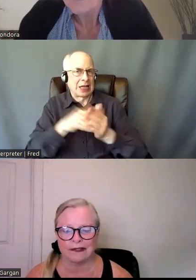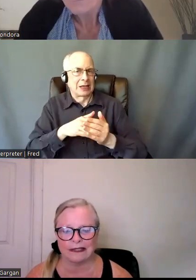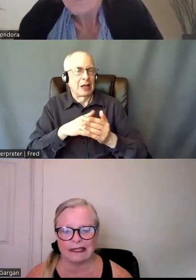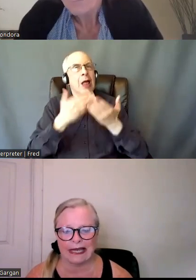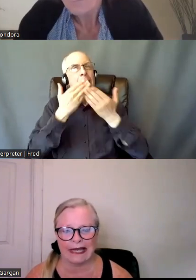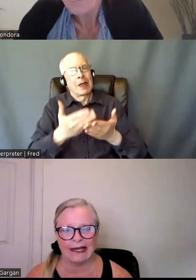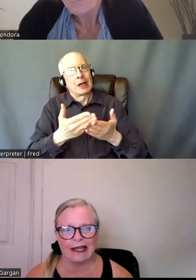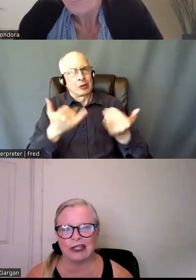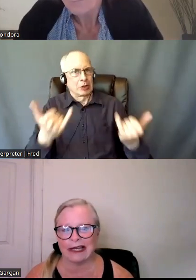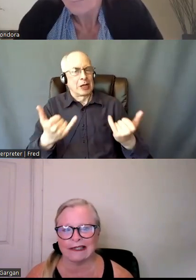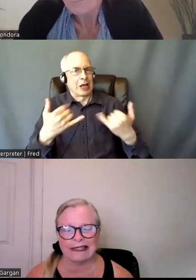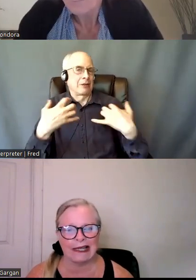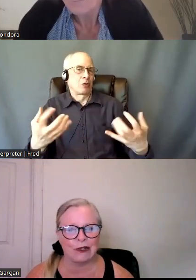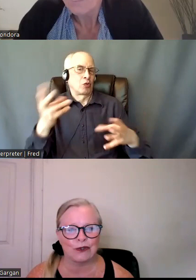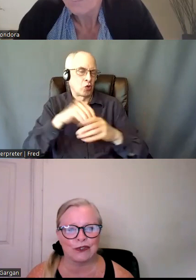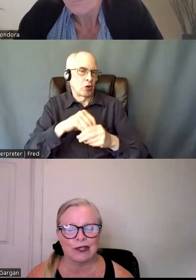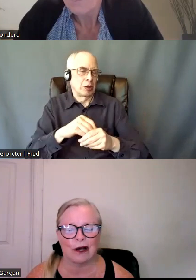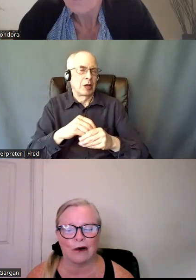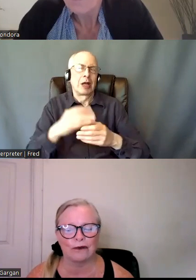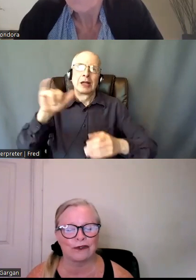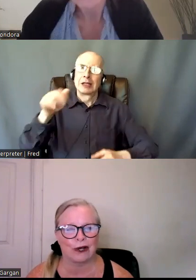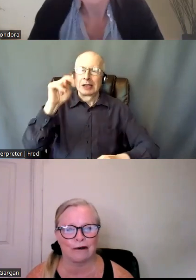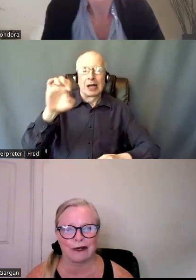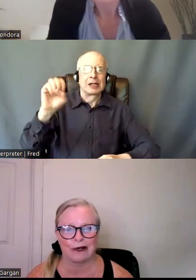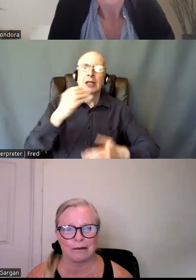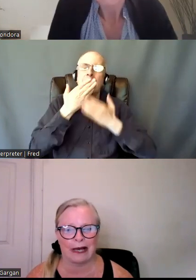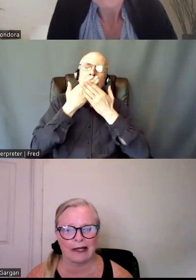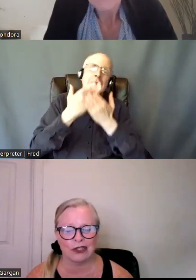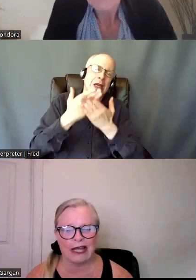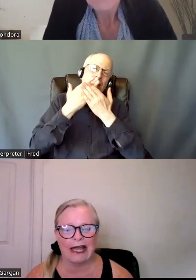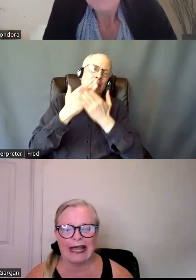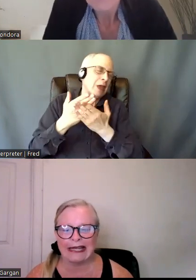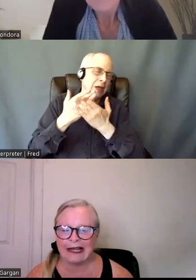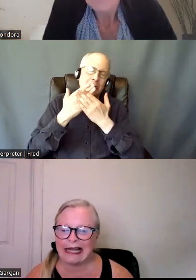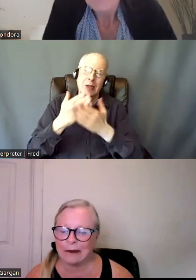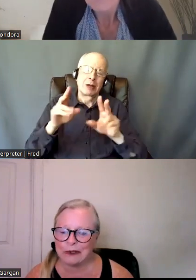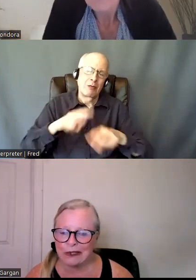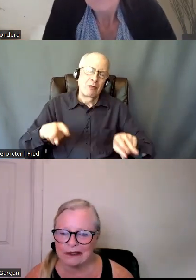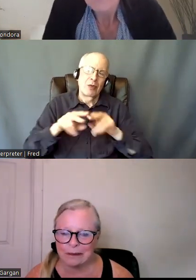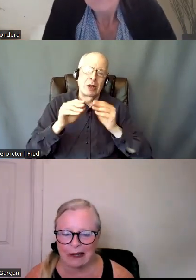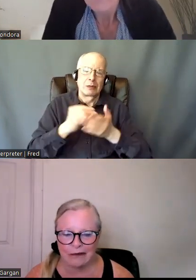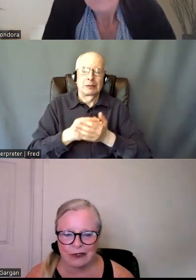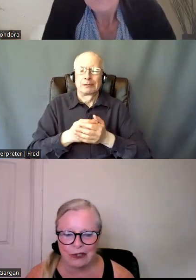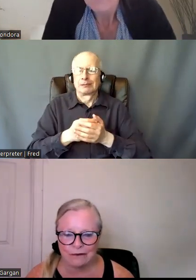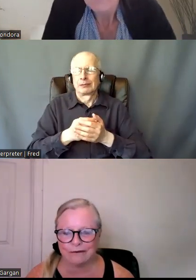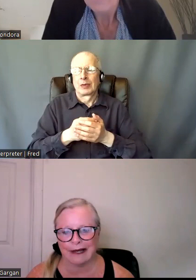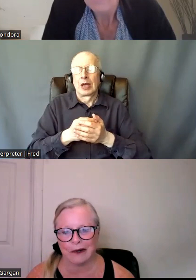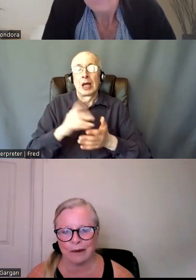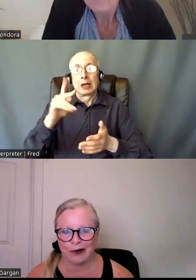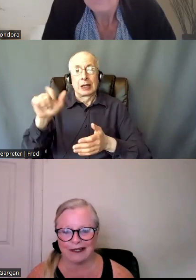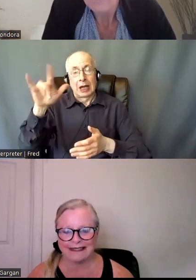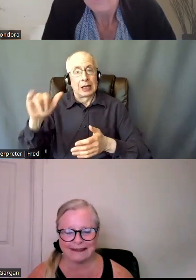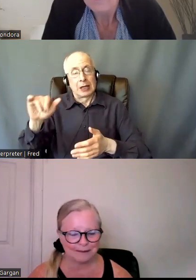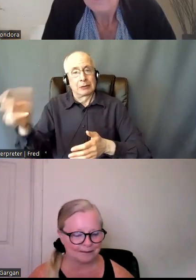with us today. Janice, thank you so very much. And Kelly, I will turn this back over to you for